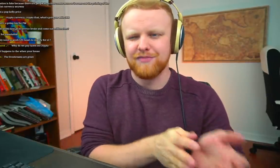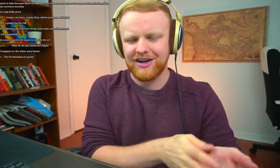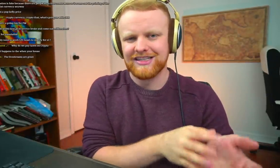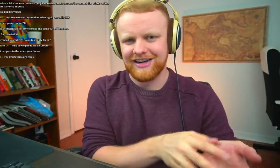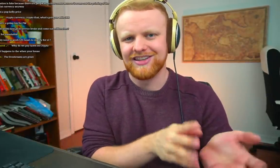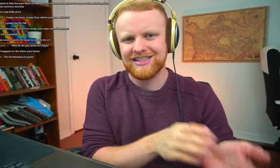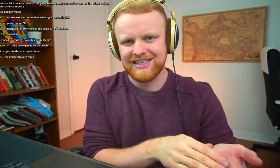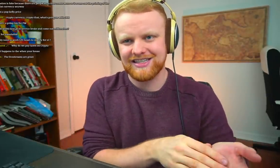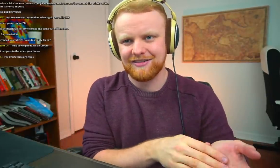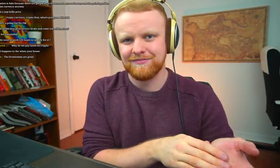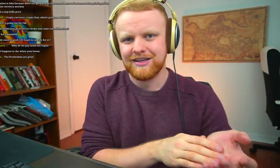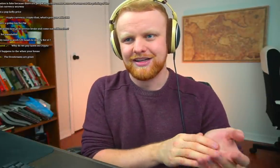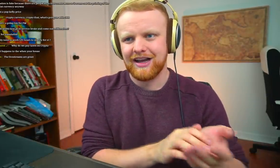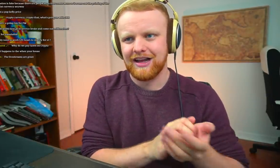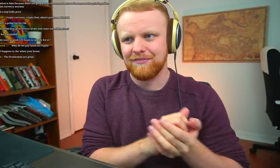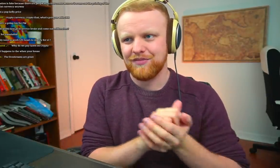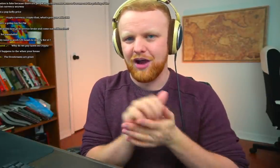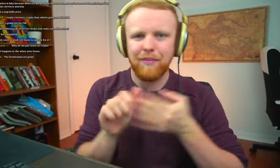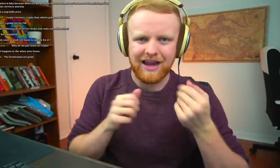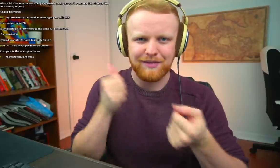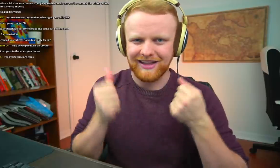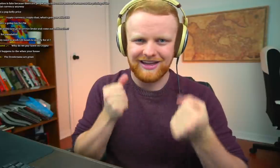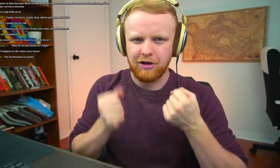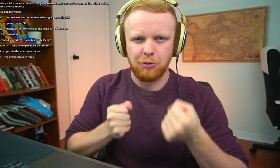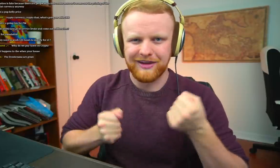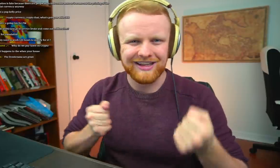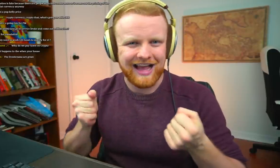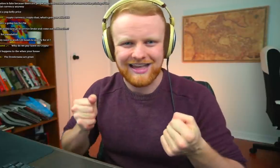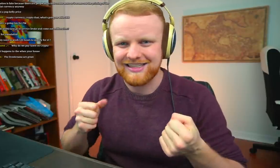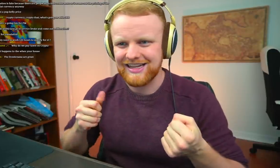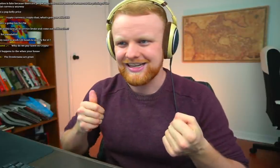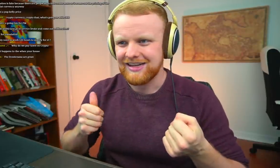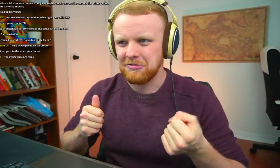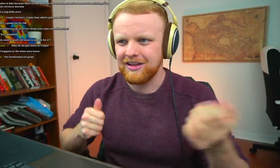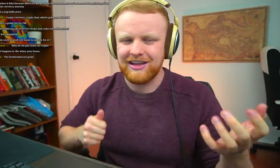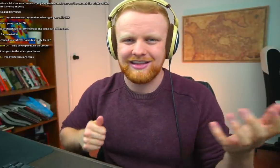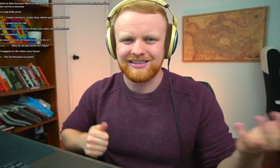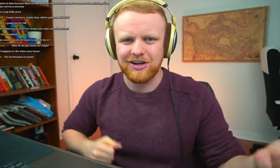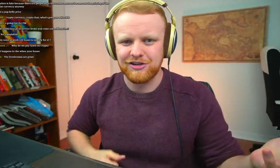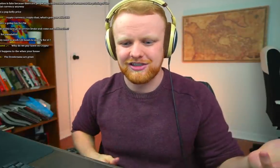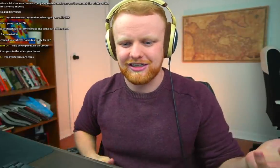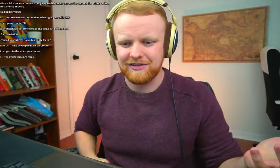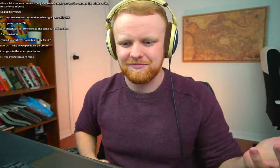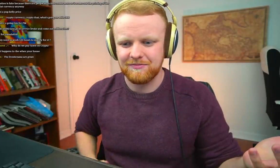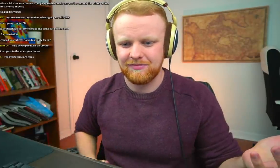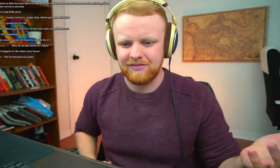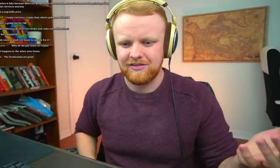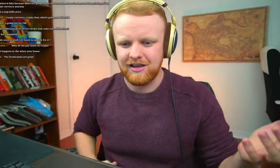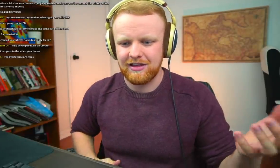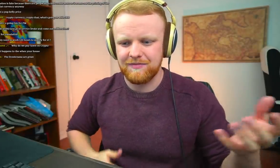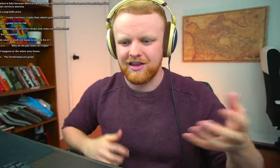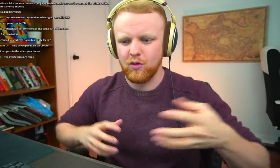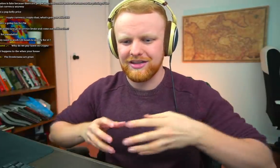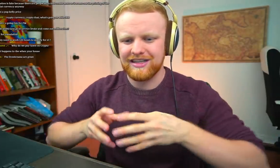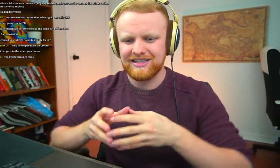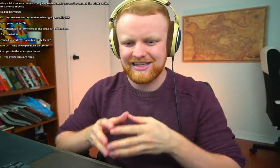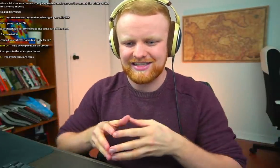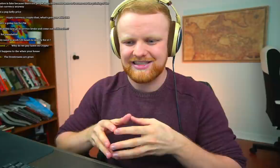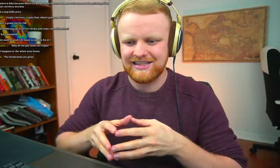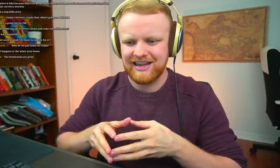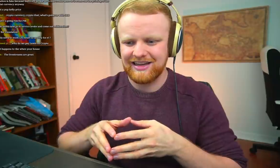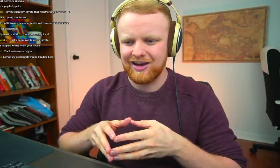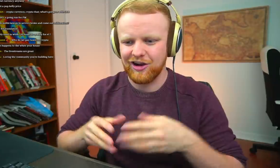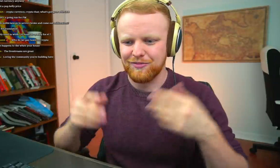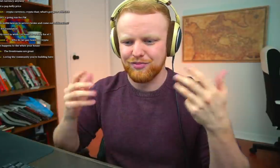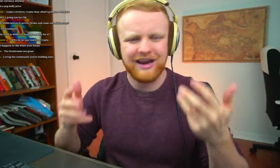any monetary system not backed by a real asset, well, it's largely... it only